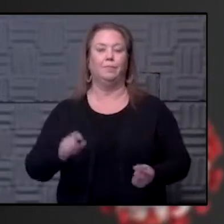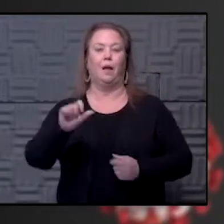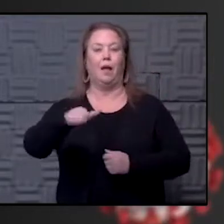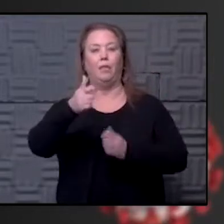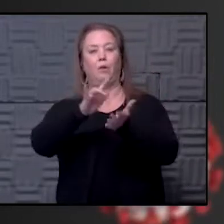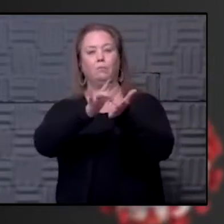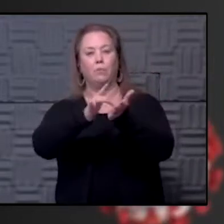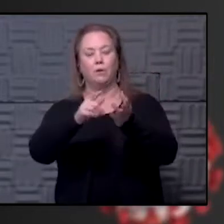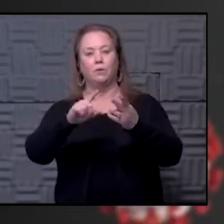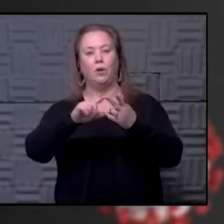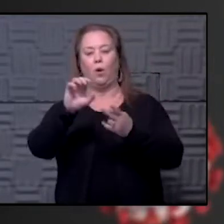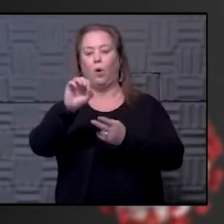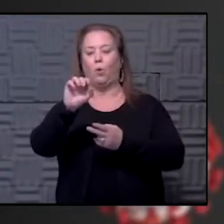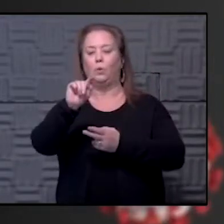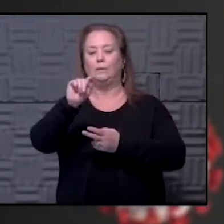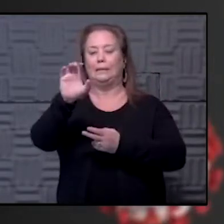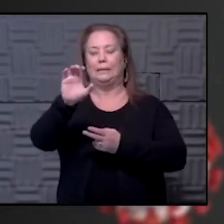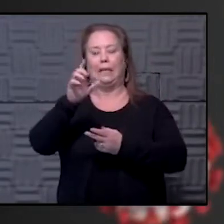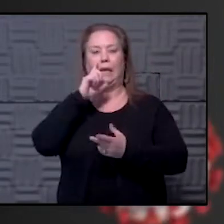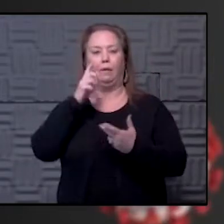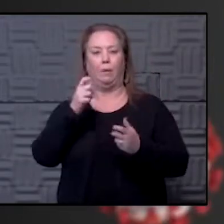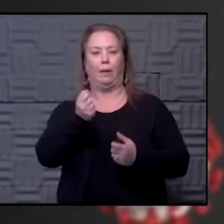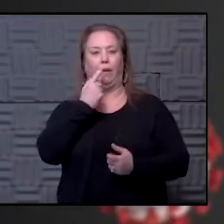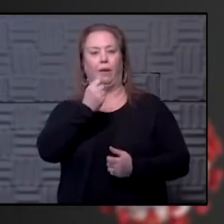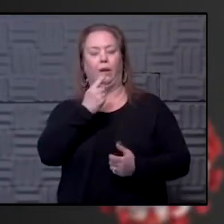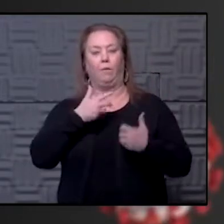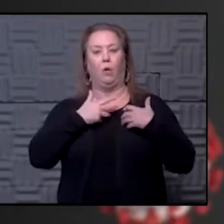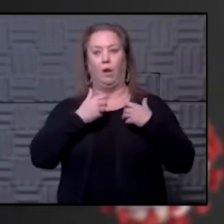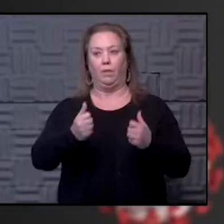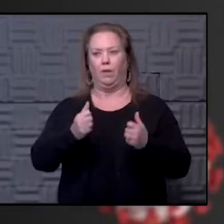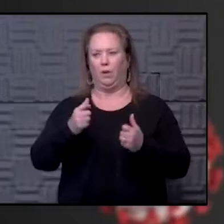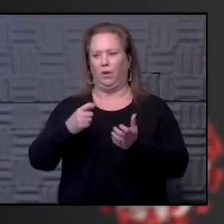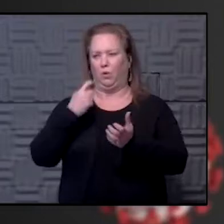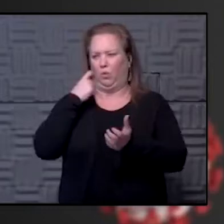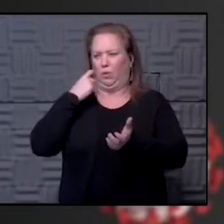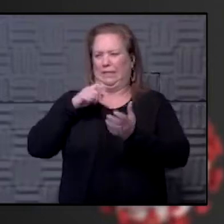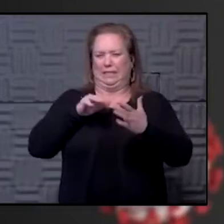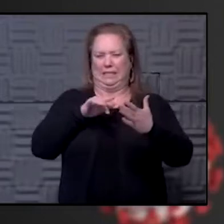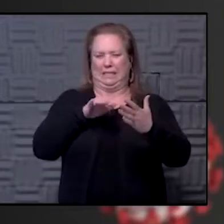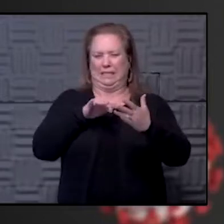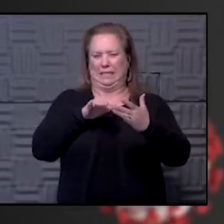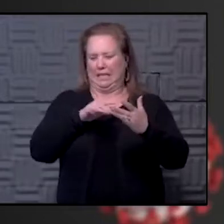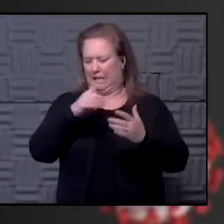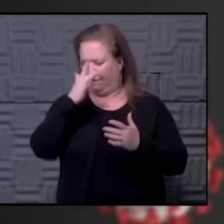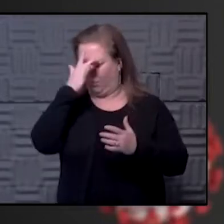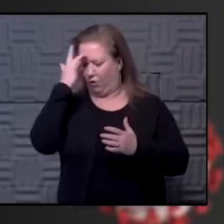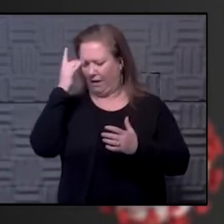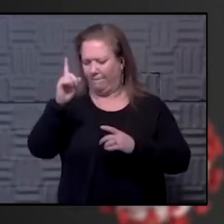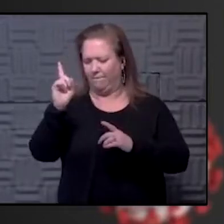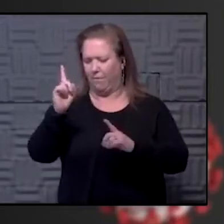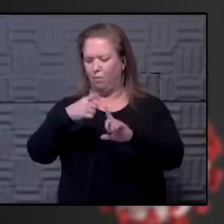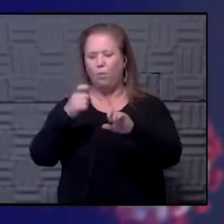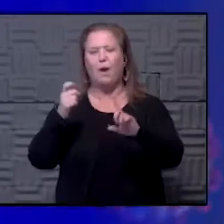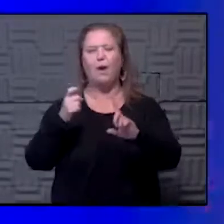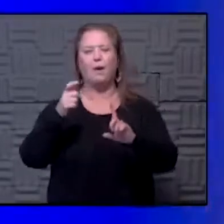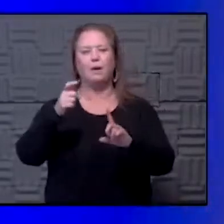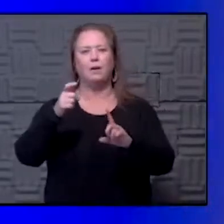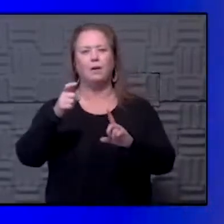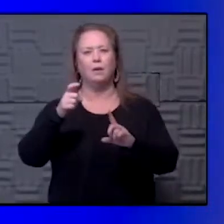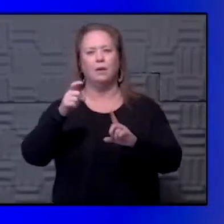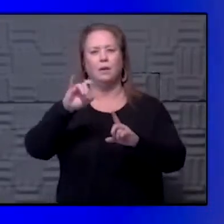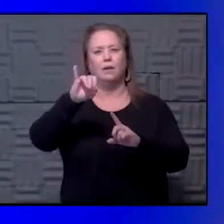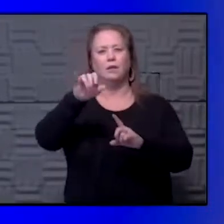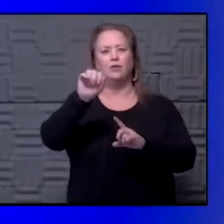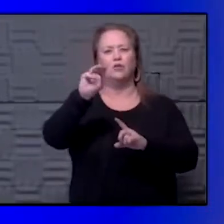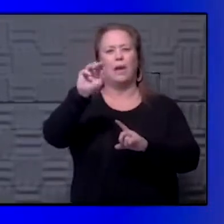drugs or over-the-counter drugs that we take normally for our health. There was a recent study published, I forget out of where, I think it was in JAMA